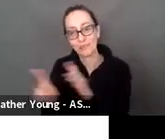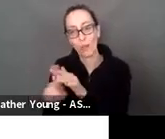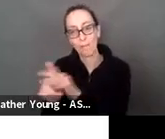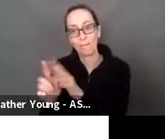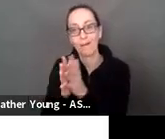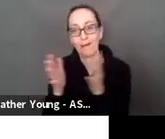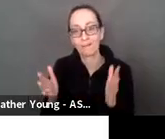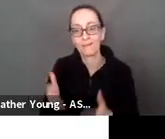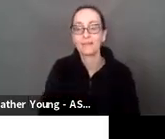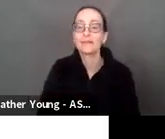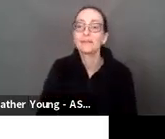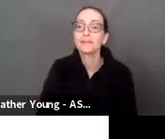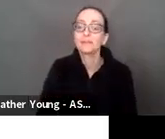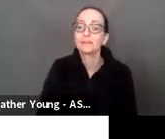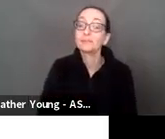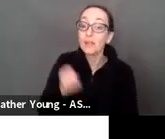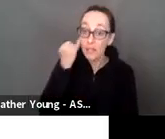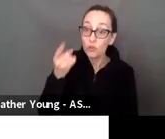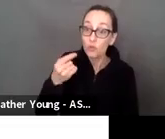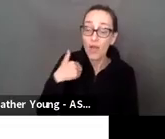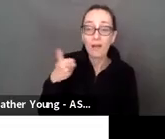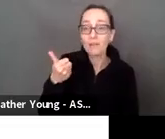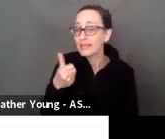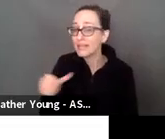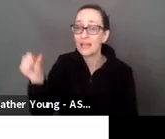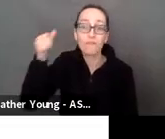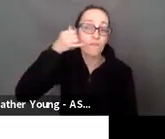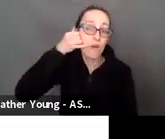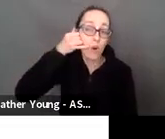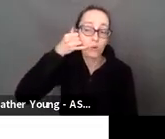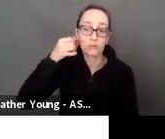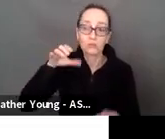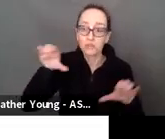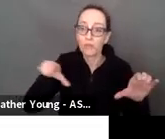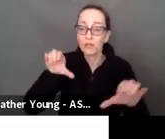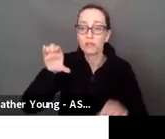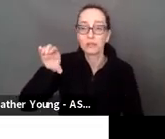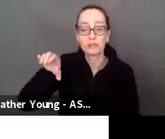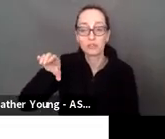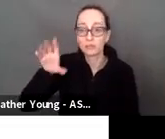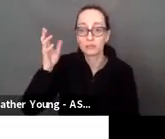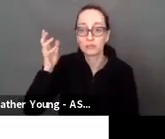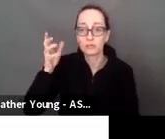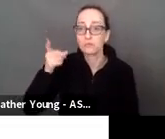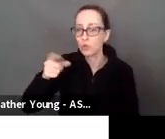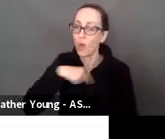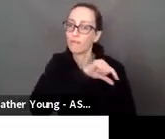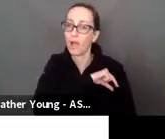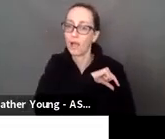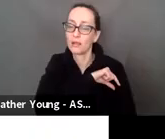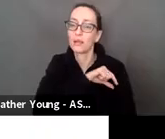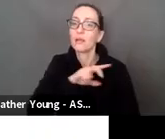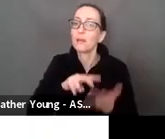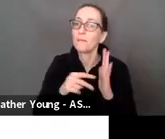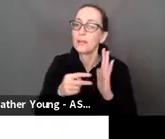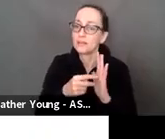So if you have a phone service, active phone service, you qualify.